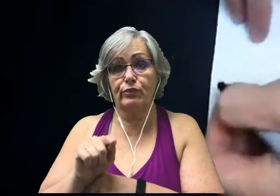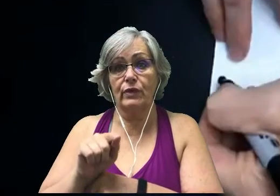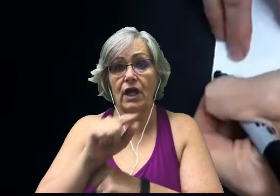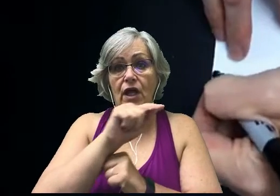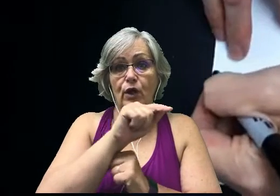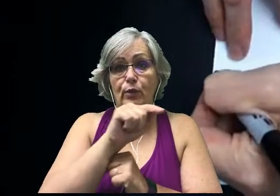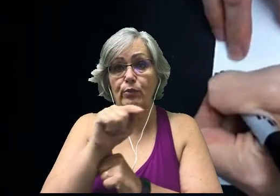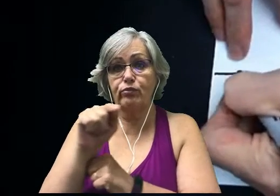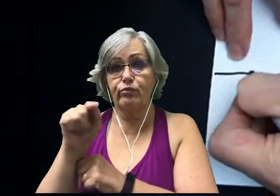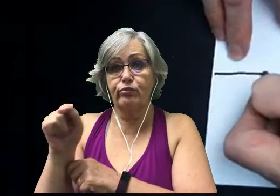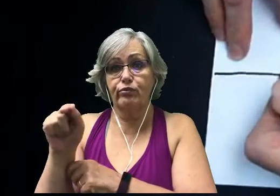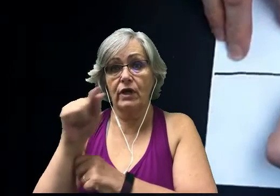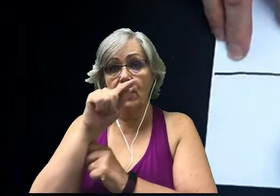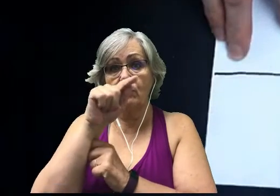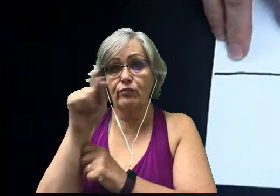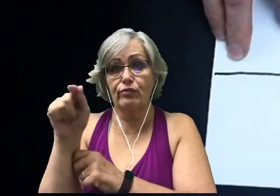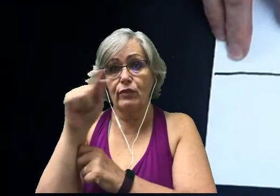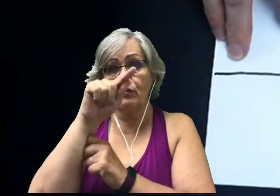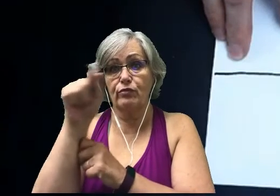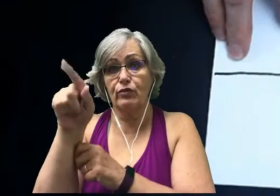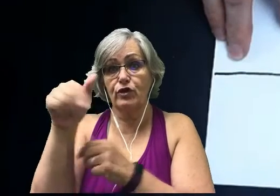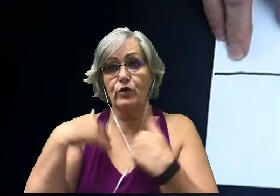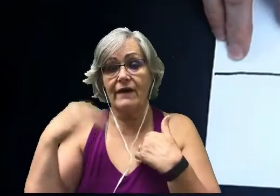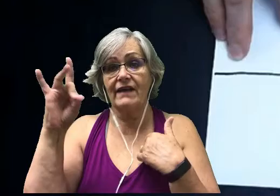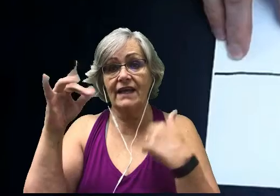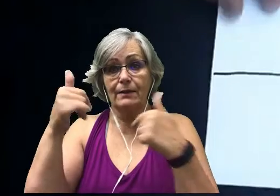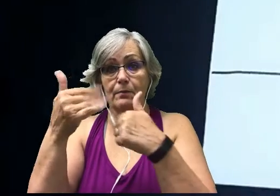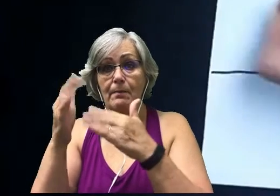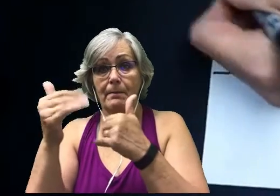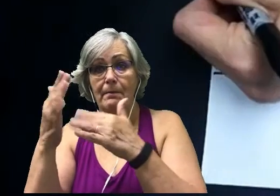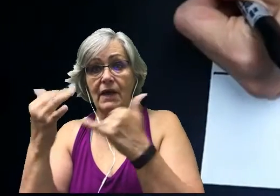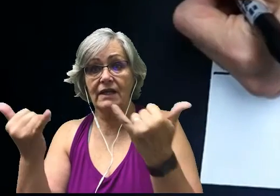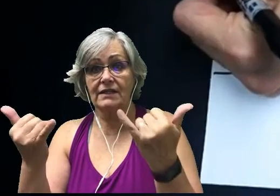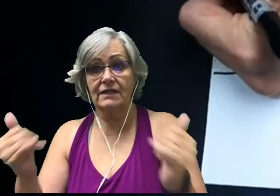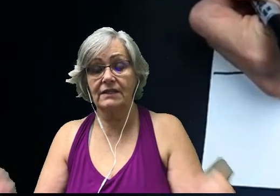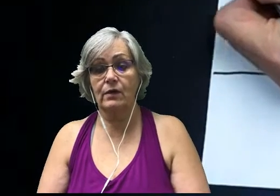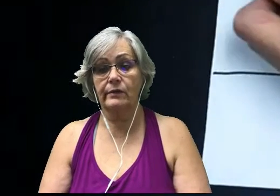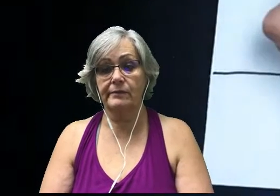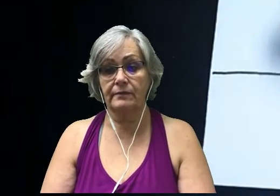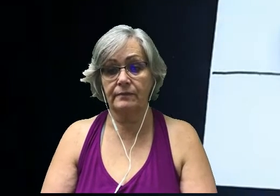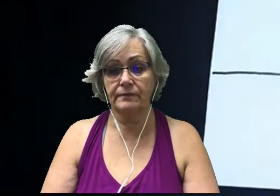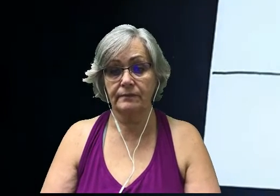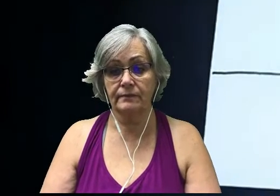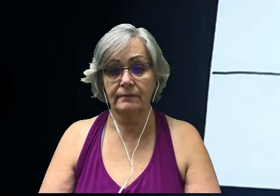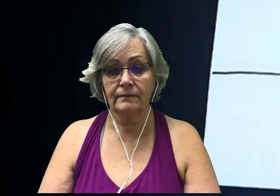and go over your fold lines so that you can see them really well.